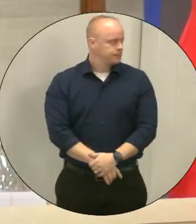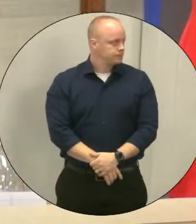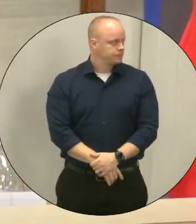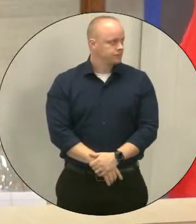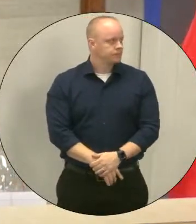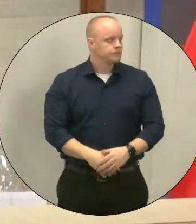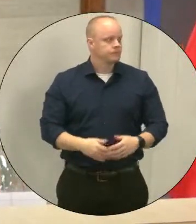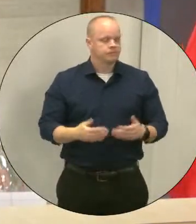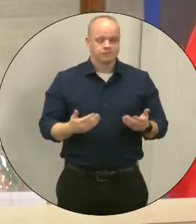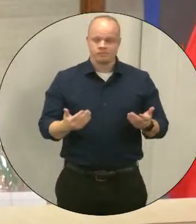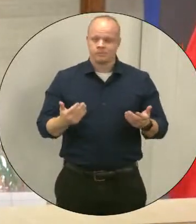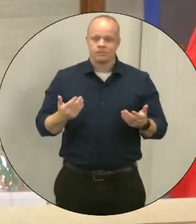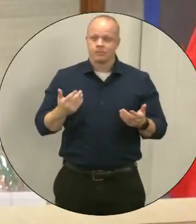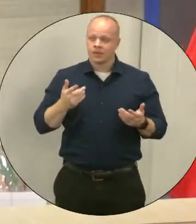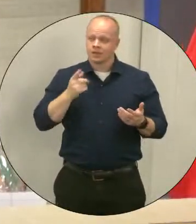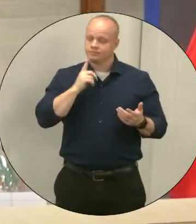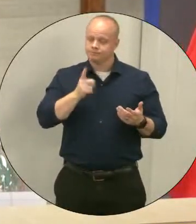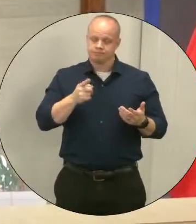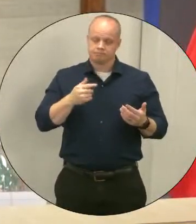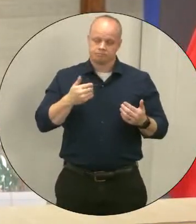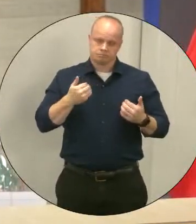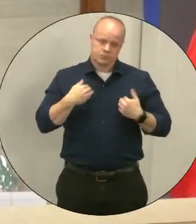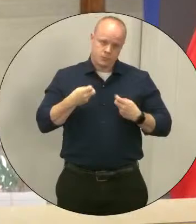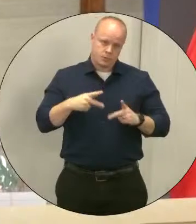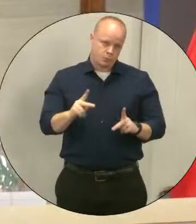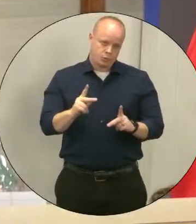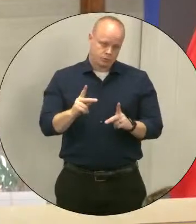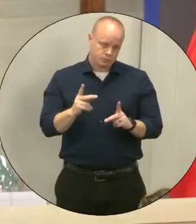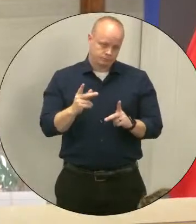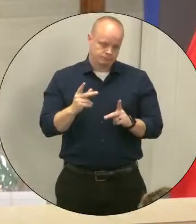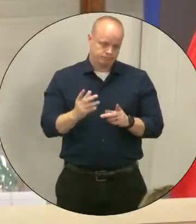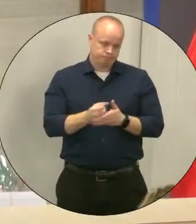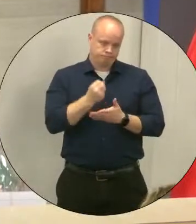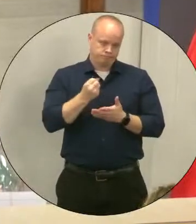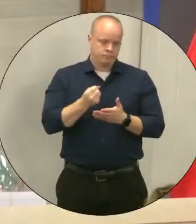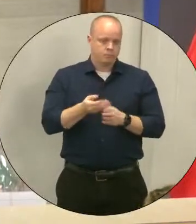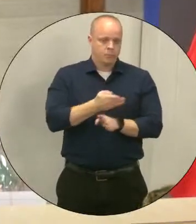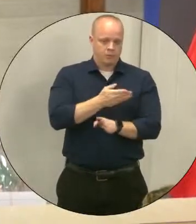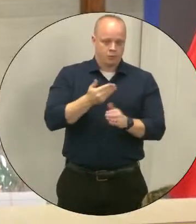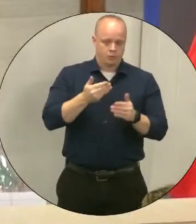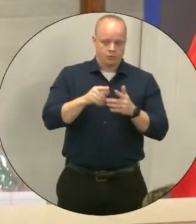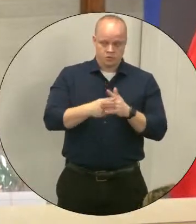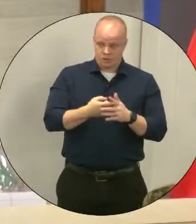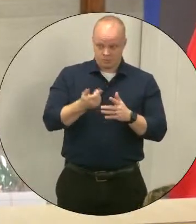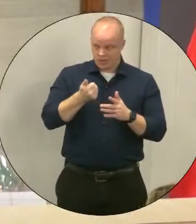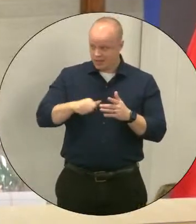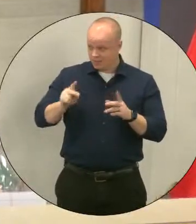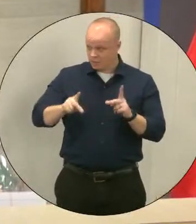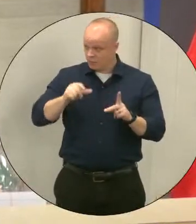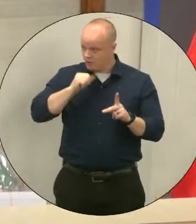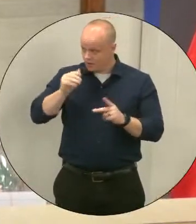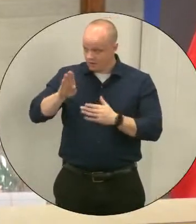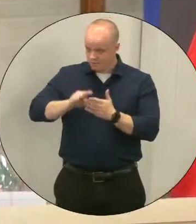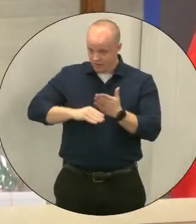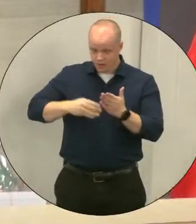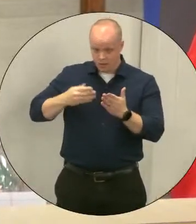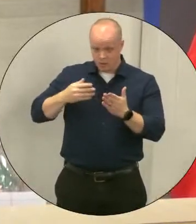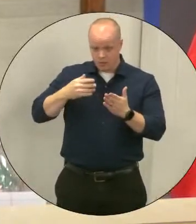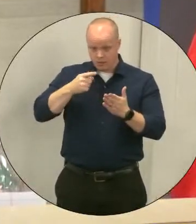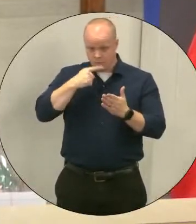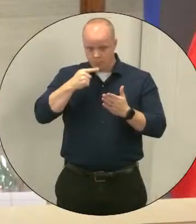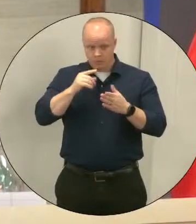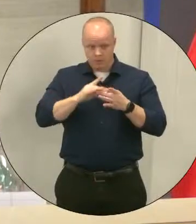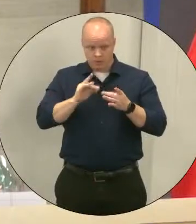I just take a point of privilege before we start, but has anybody not completed a public comment card